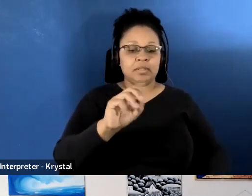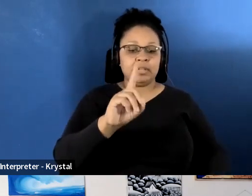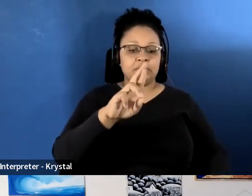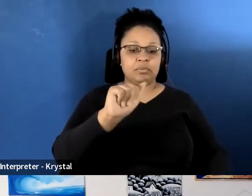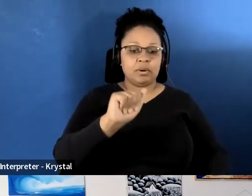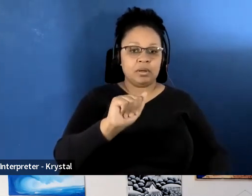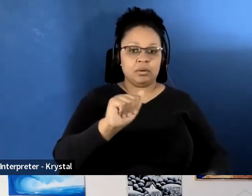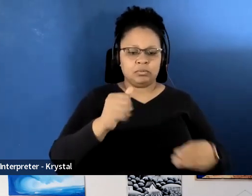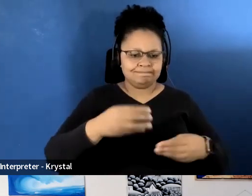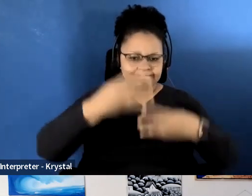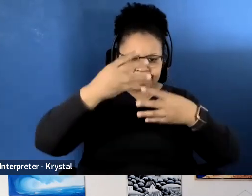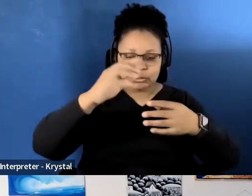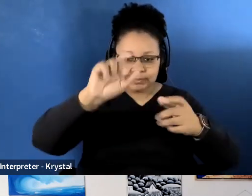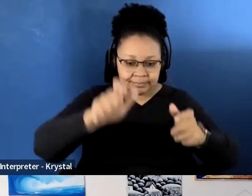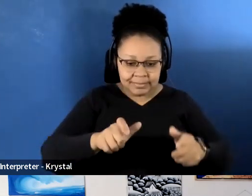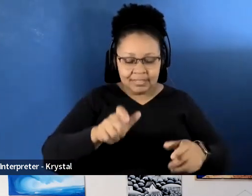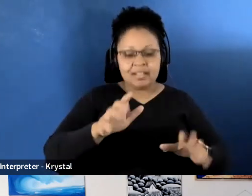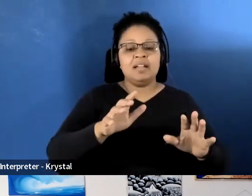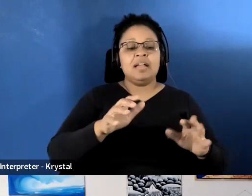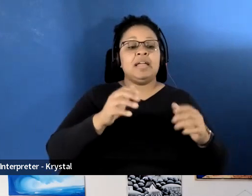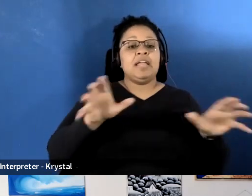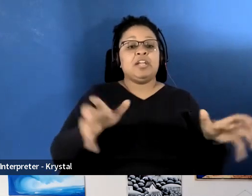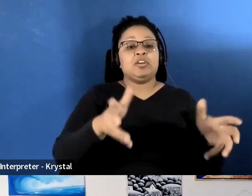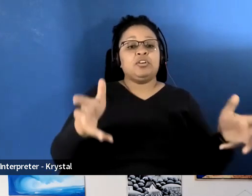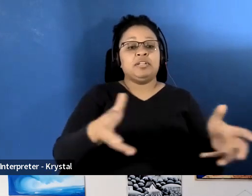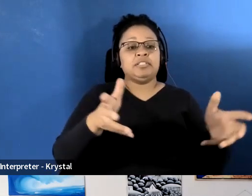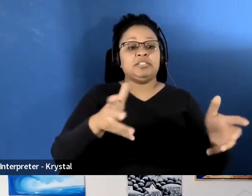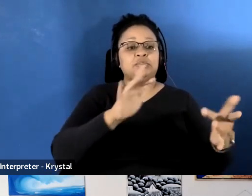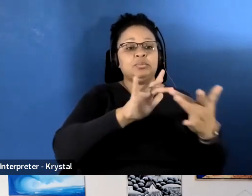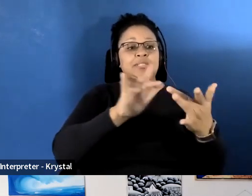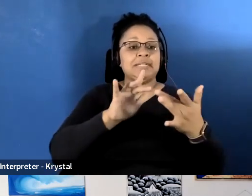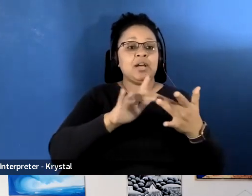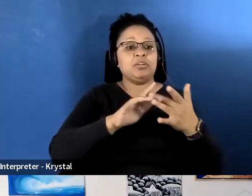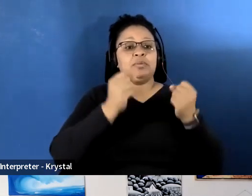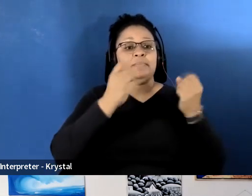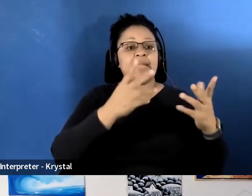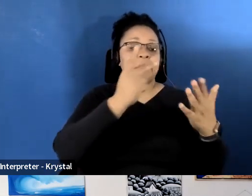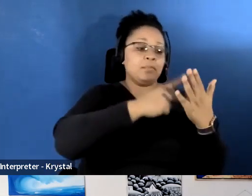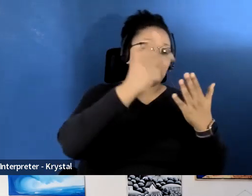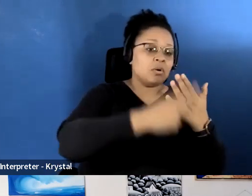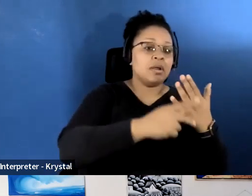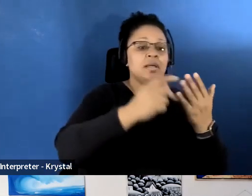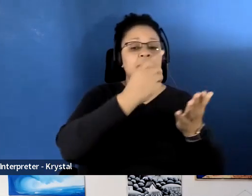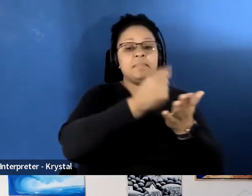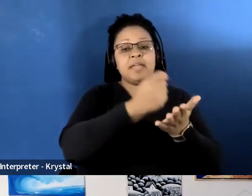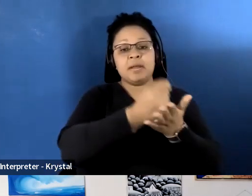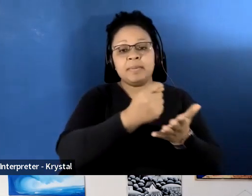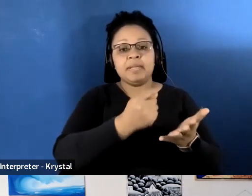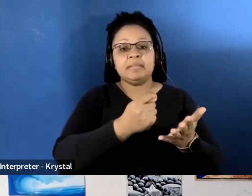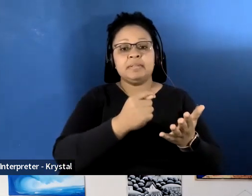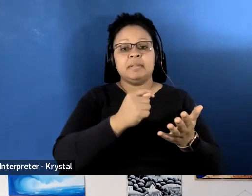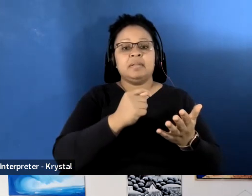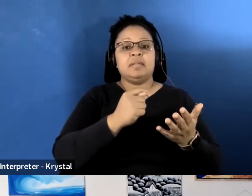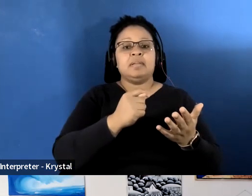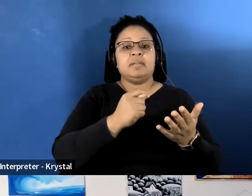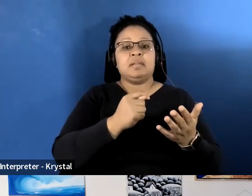to, we jumped again. Encourage them to reach out to various programs and therapies. Be there for them.